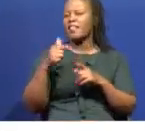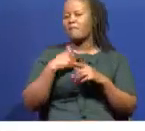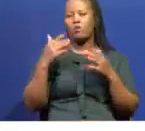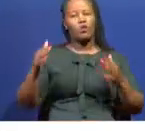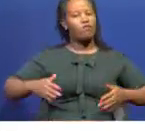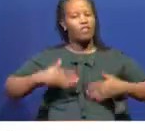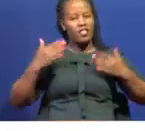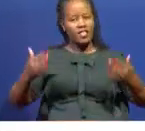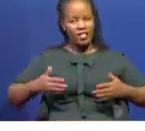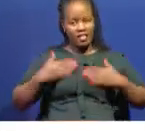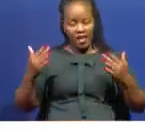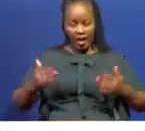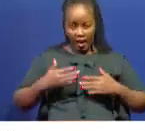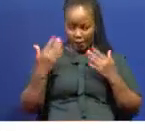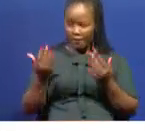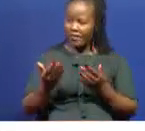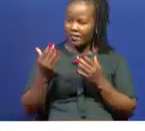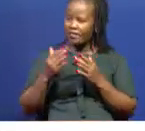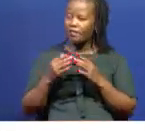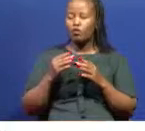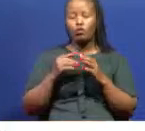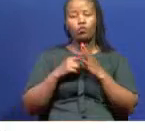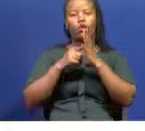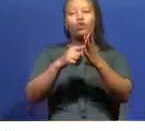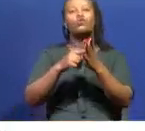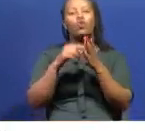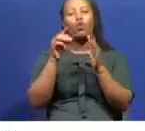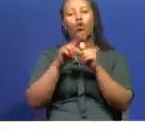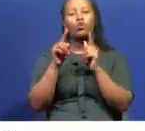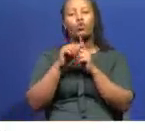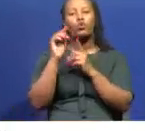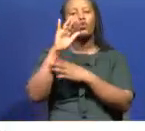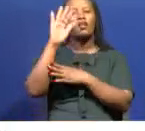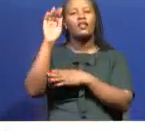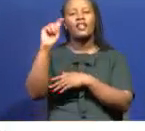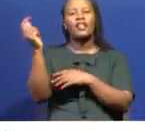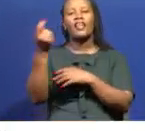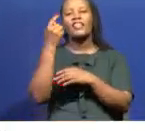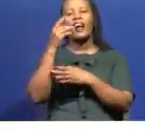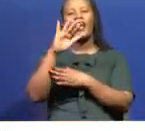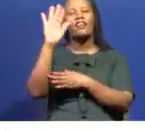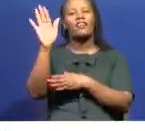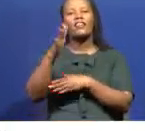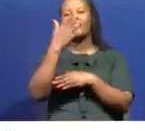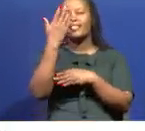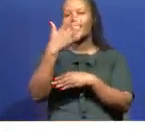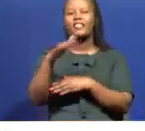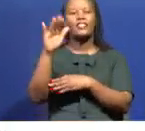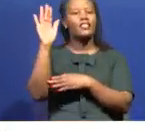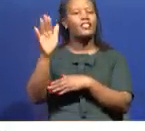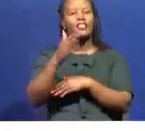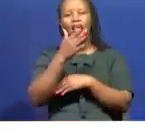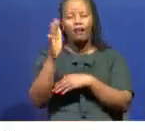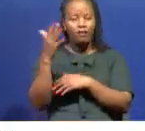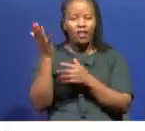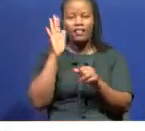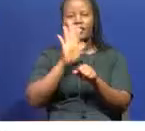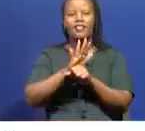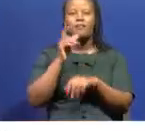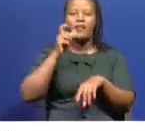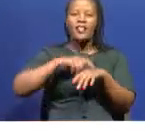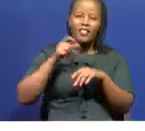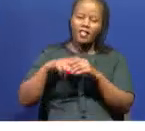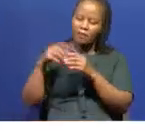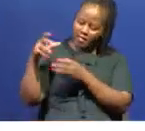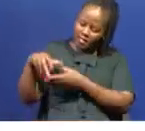the Kenyan flag up there internationally, because mostly you see the Kenyan flag in running, in